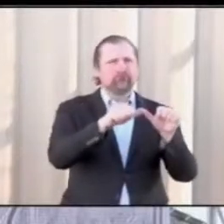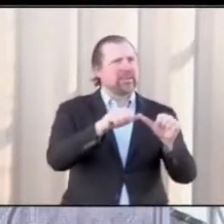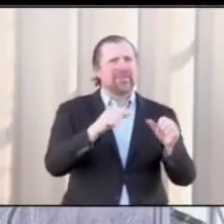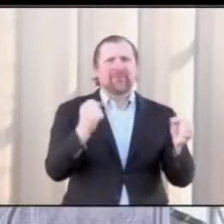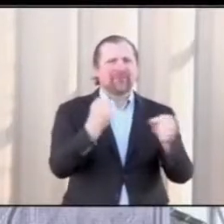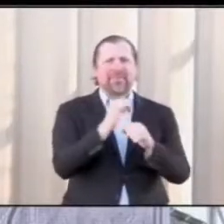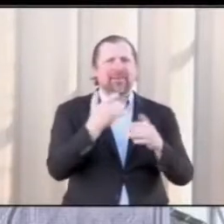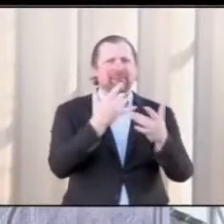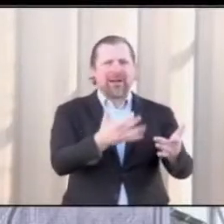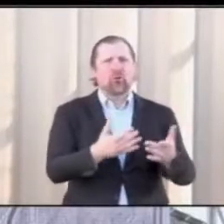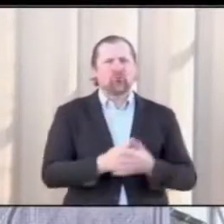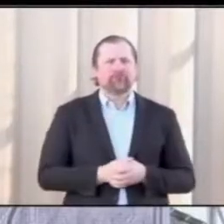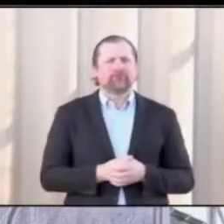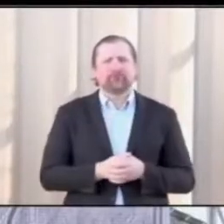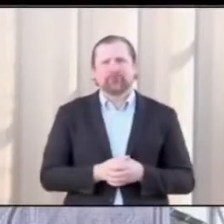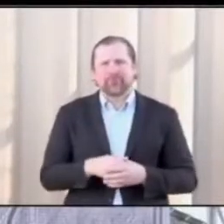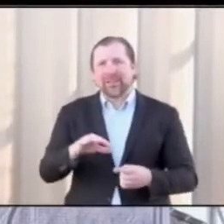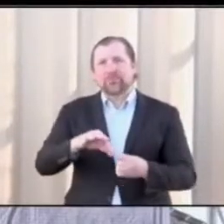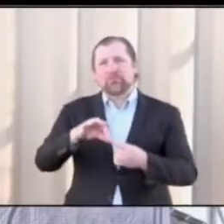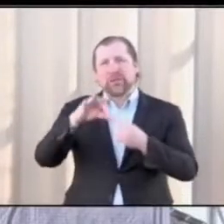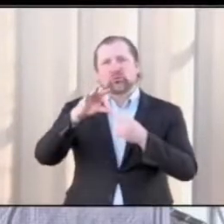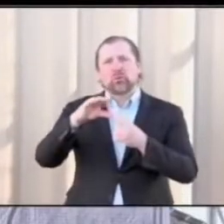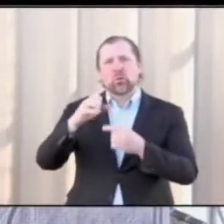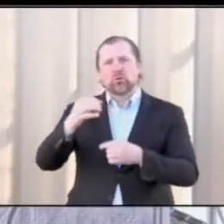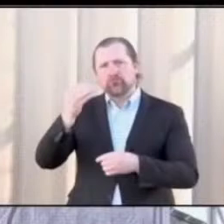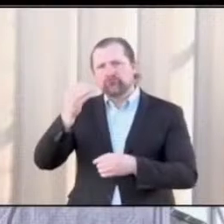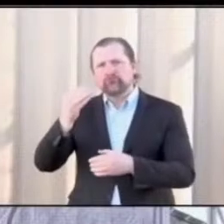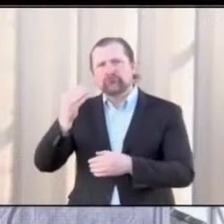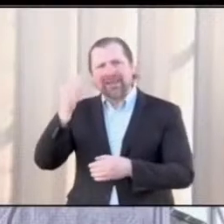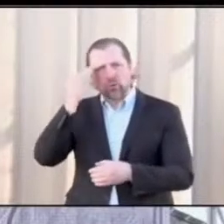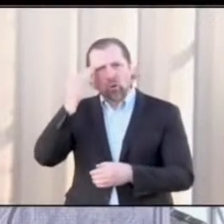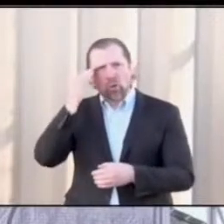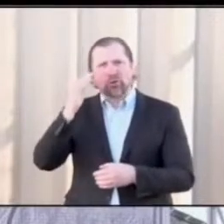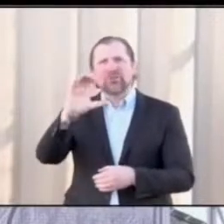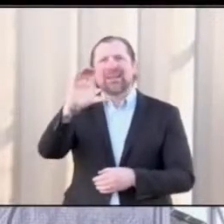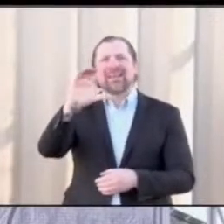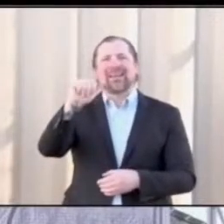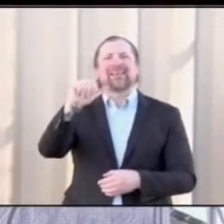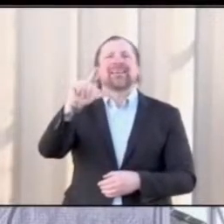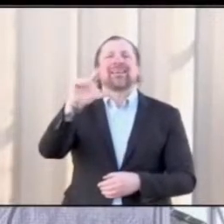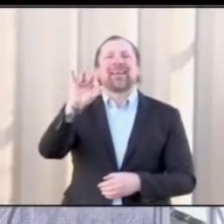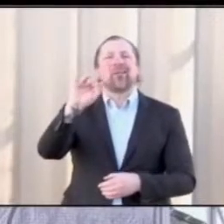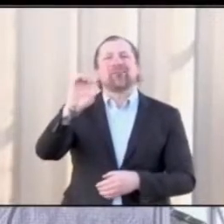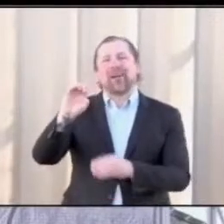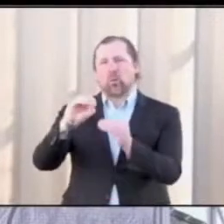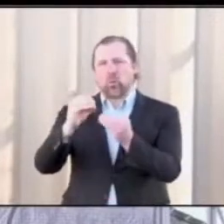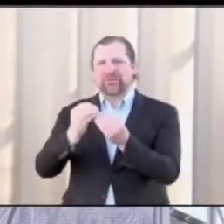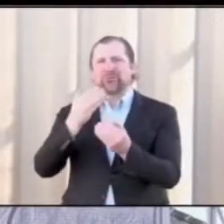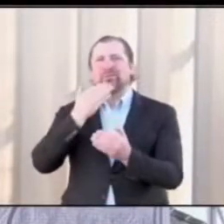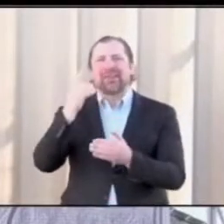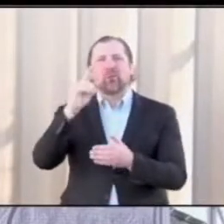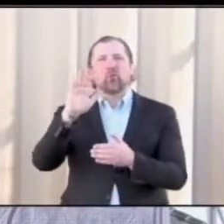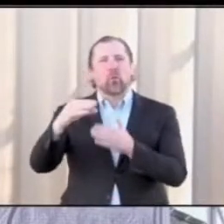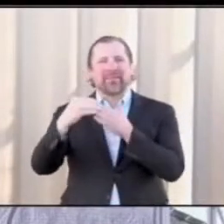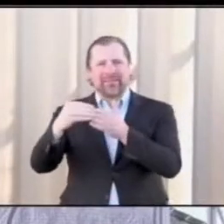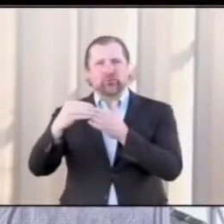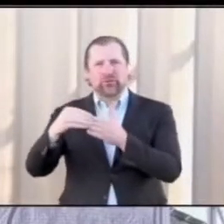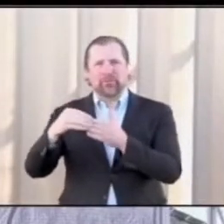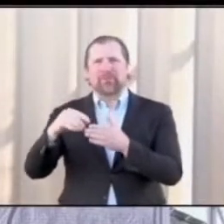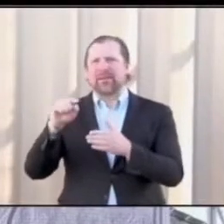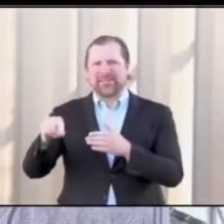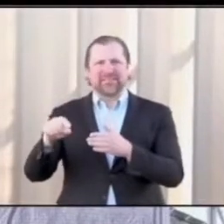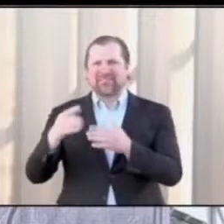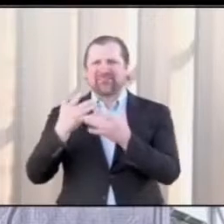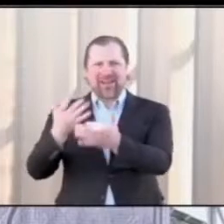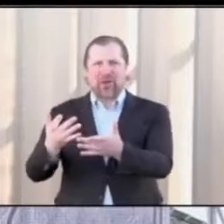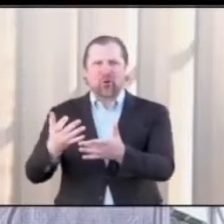fight. I especially want to acknowledge the leadership of CAL FIRE on this incident, the excellence of Los